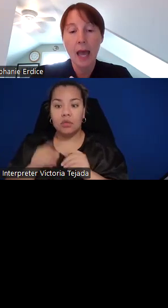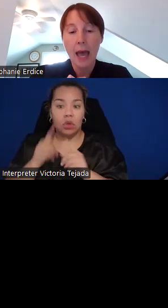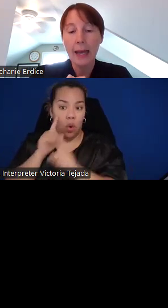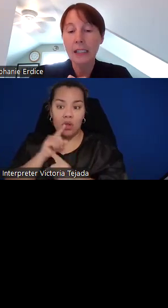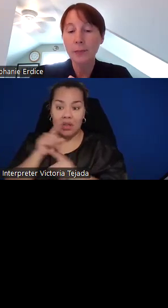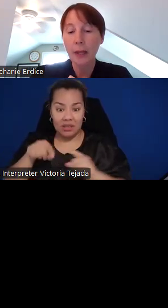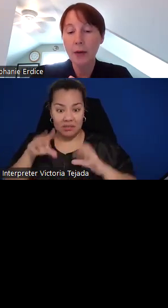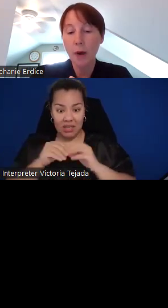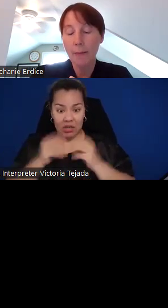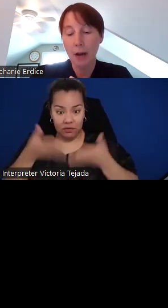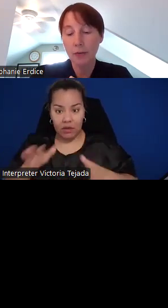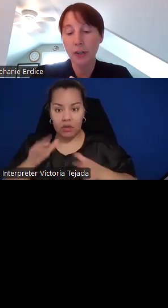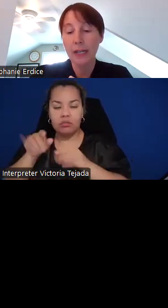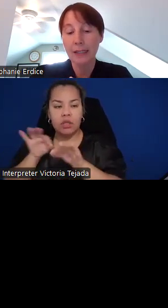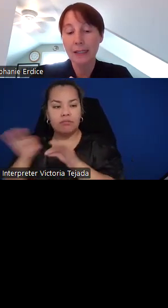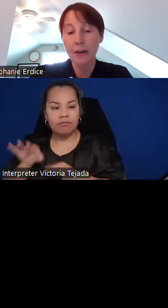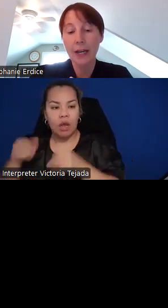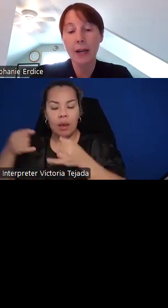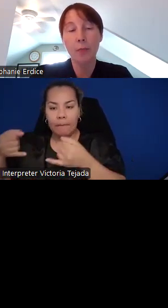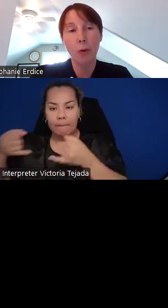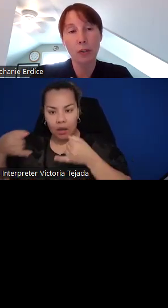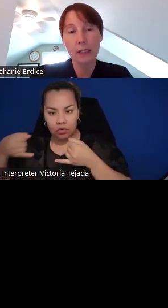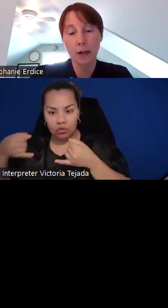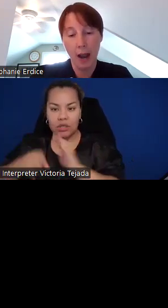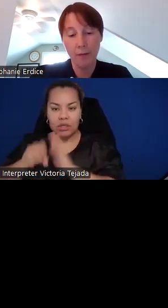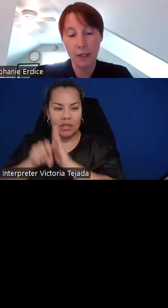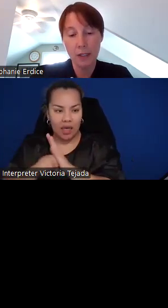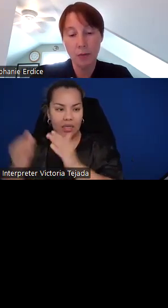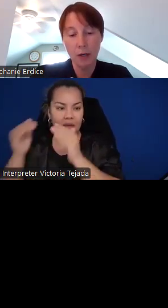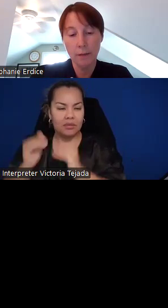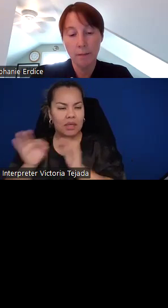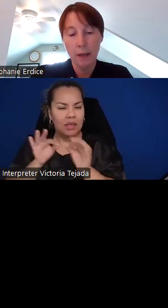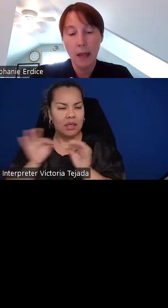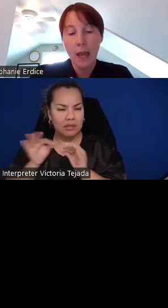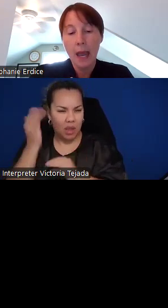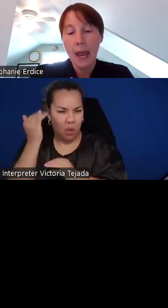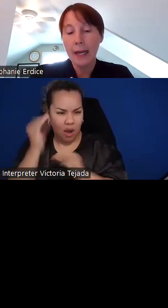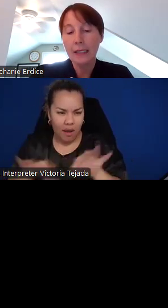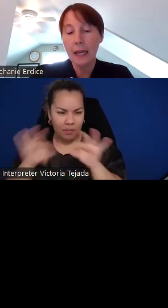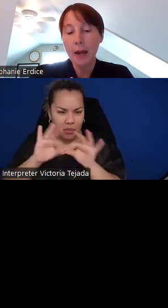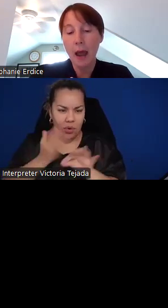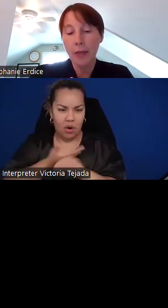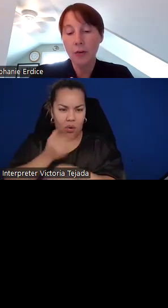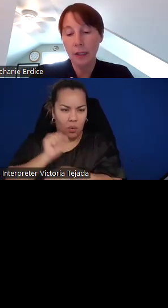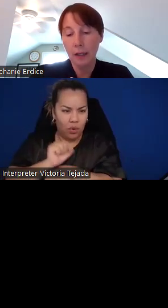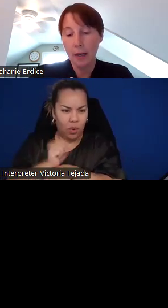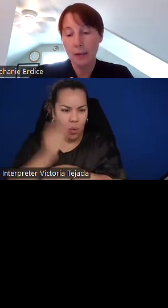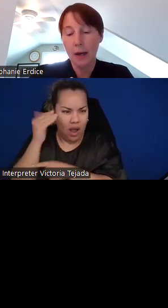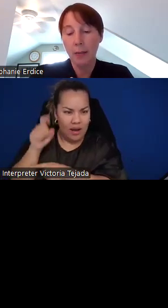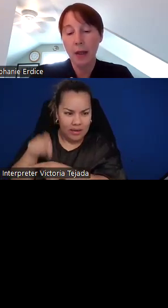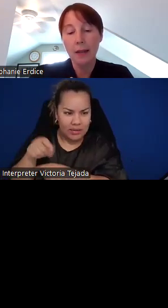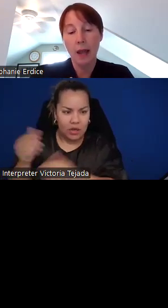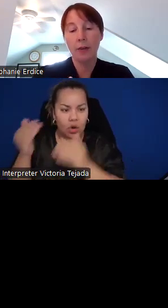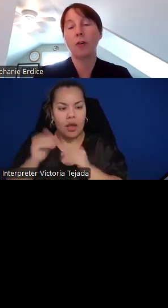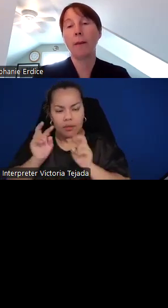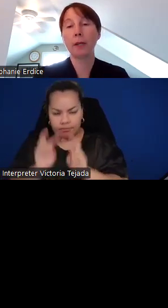ethics, explain why boundaries are necessary and important in our advocacy work, and examine ethical dilemmas